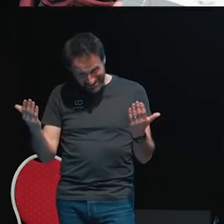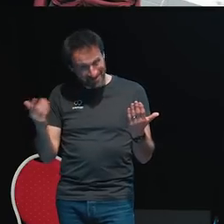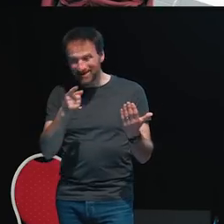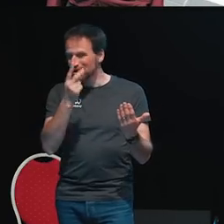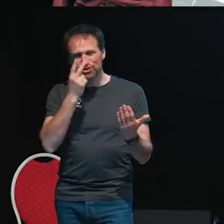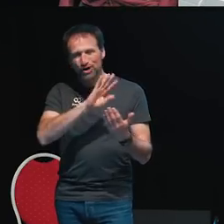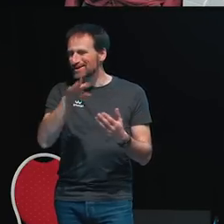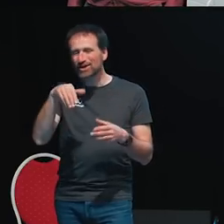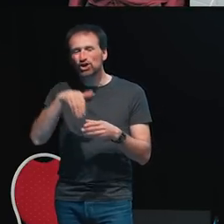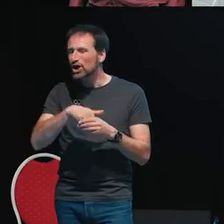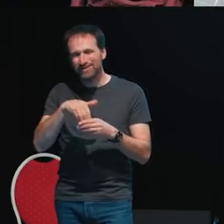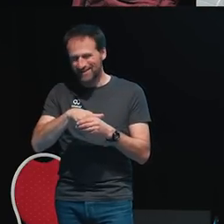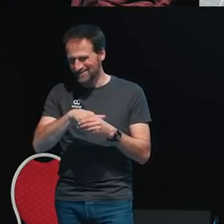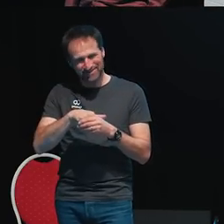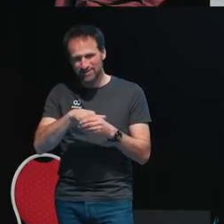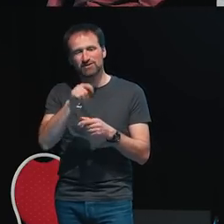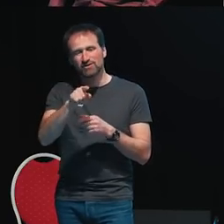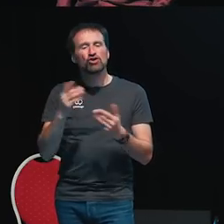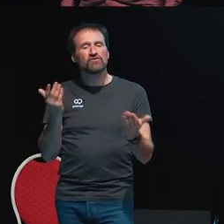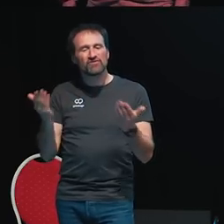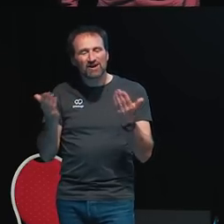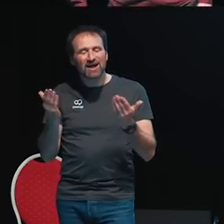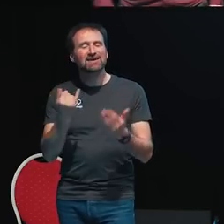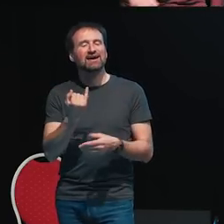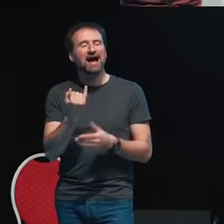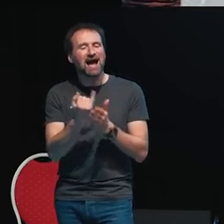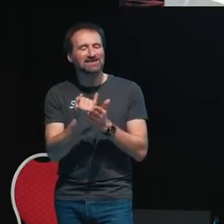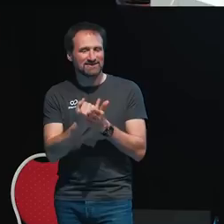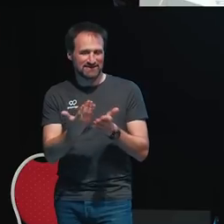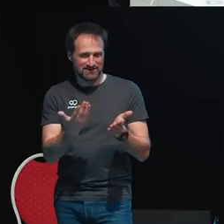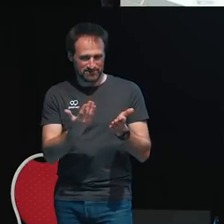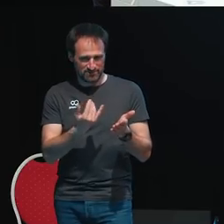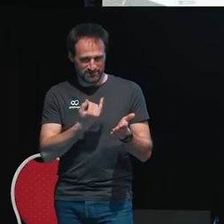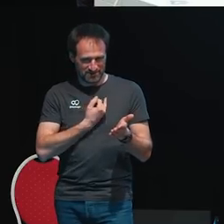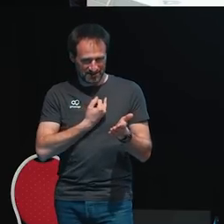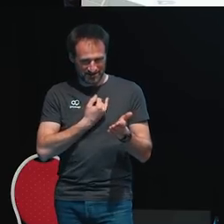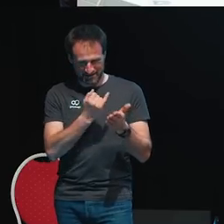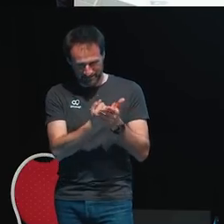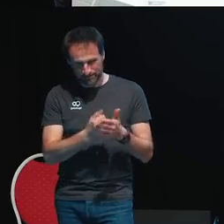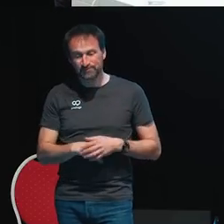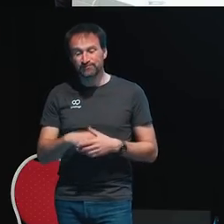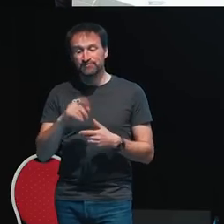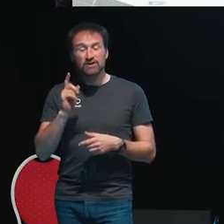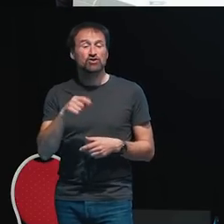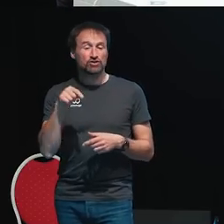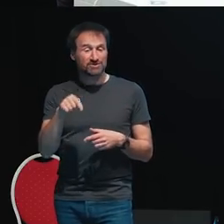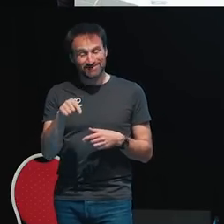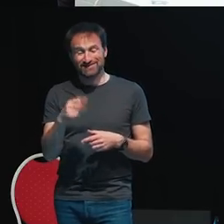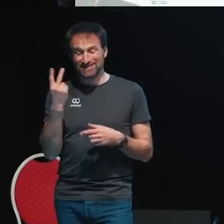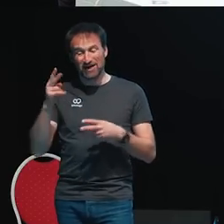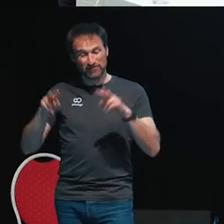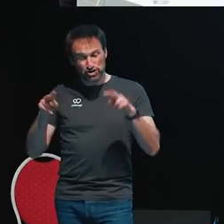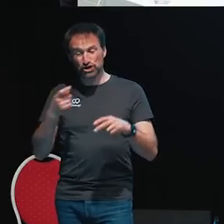look at the content, you compare the identity. And these are two different objects with the